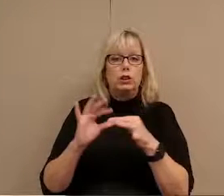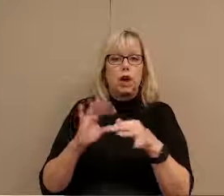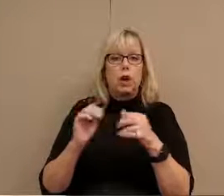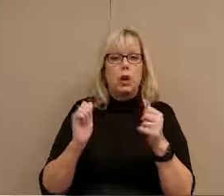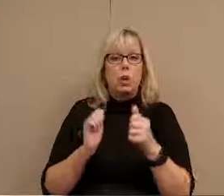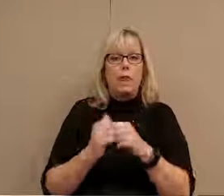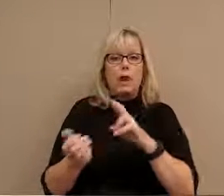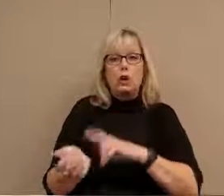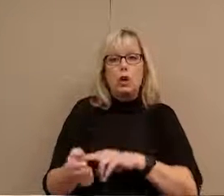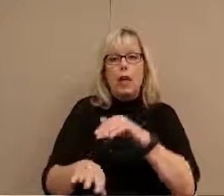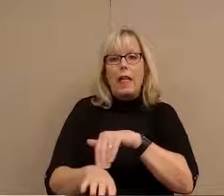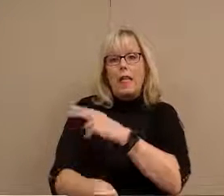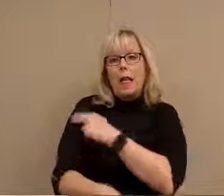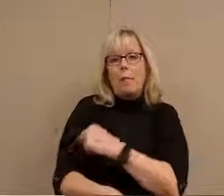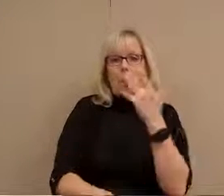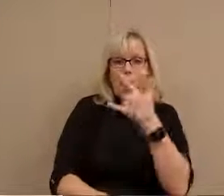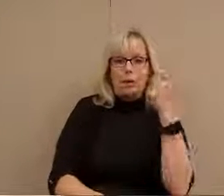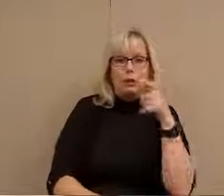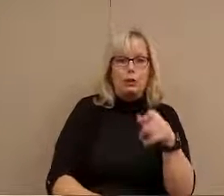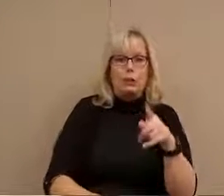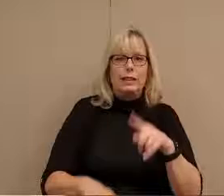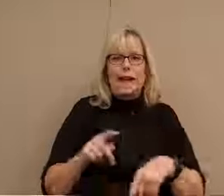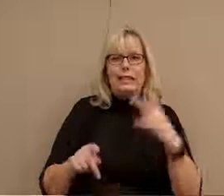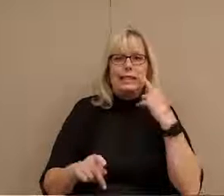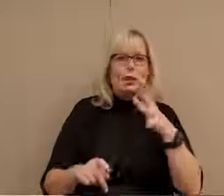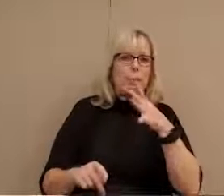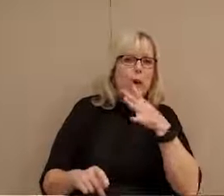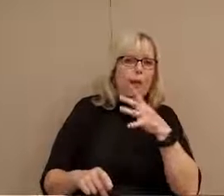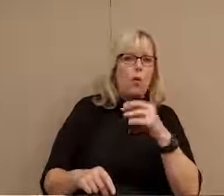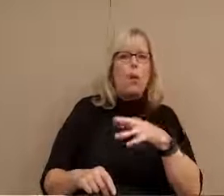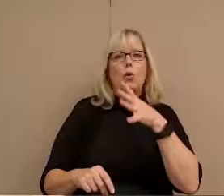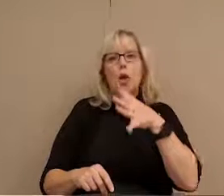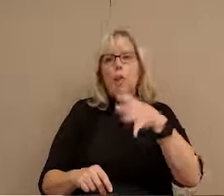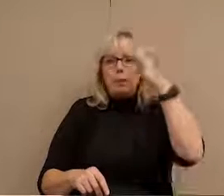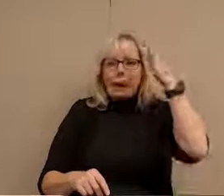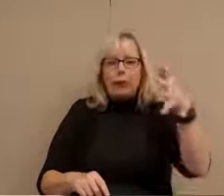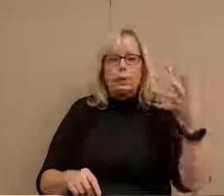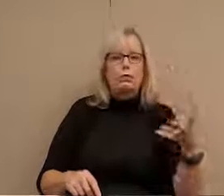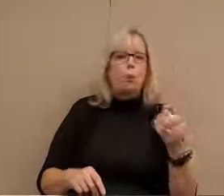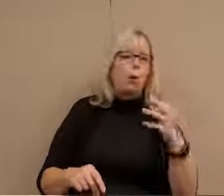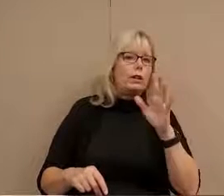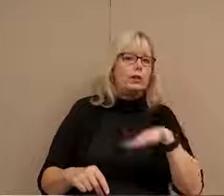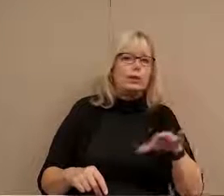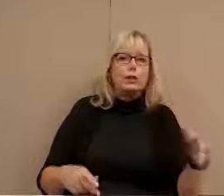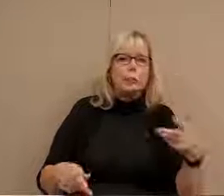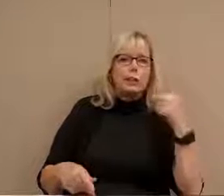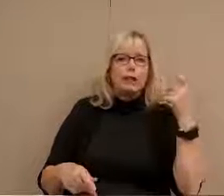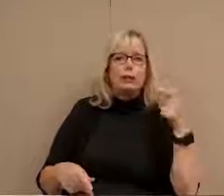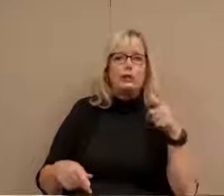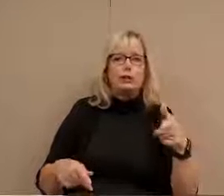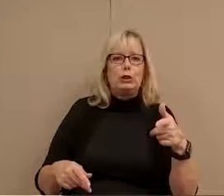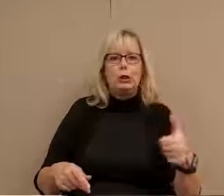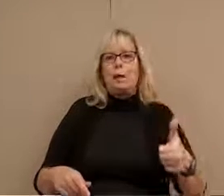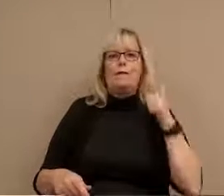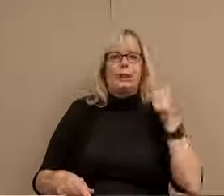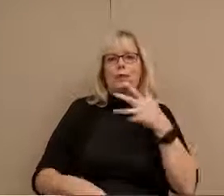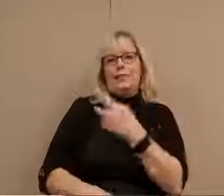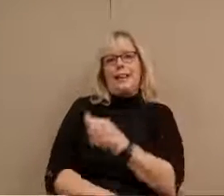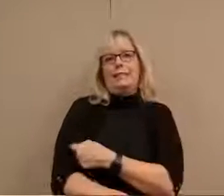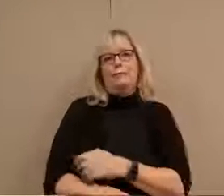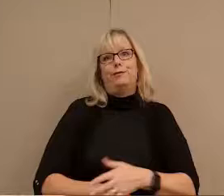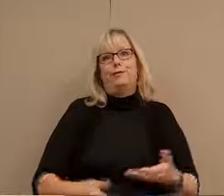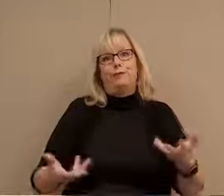to a nurse at the hospital because you can't see your mother or your grandparents or one of your children because you have refused to get